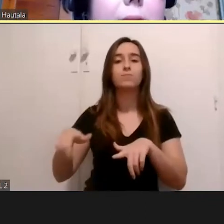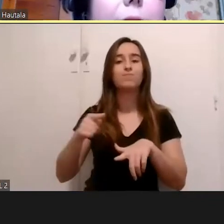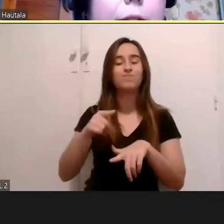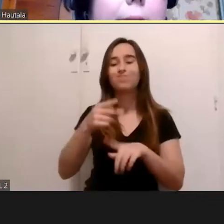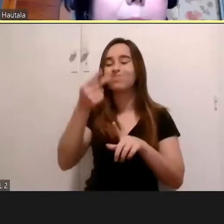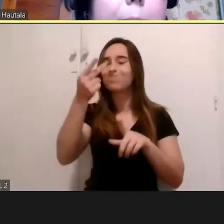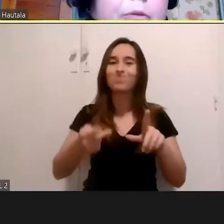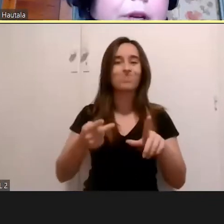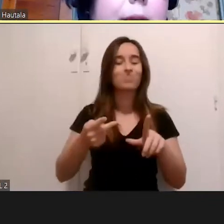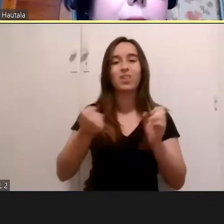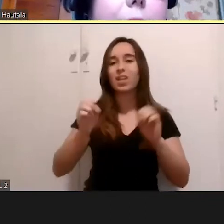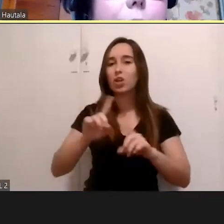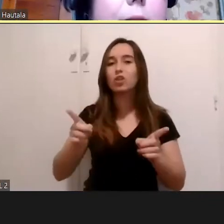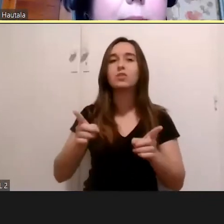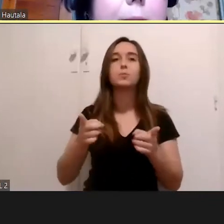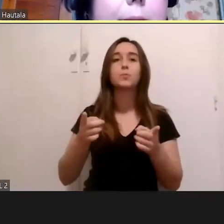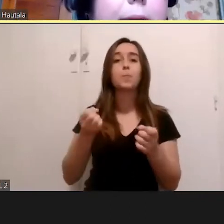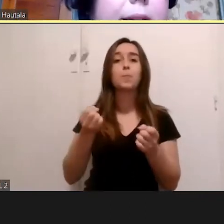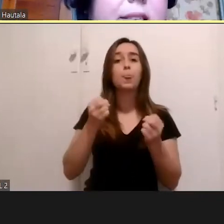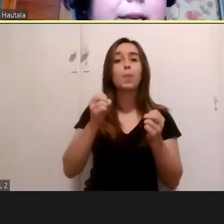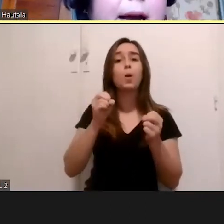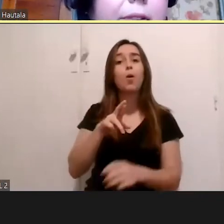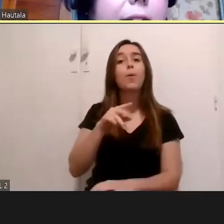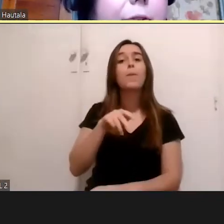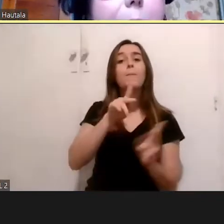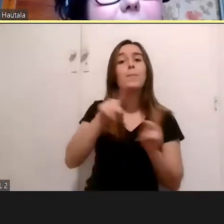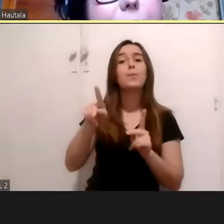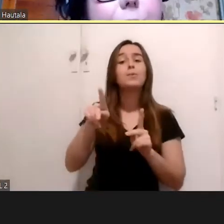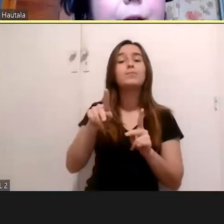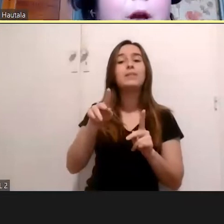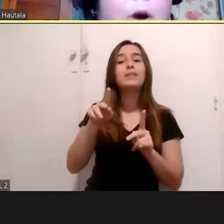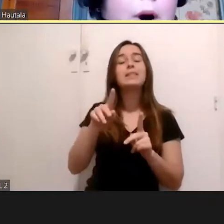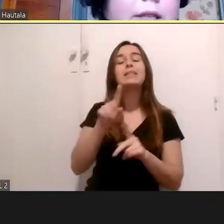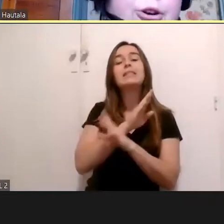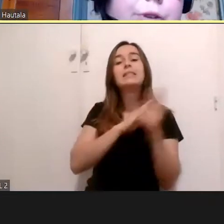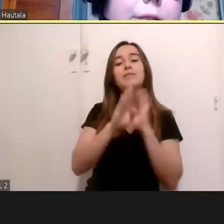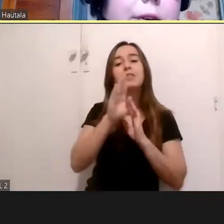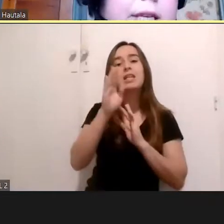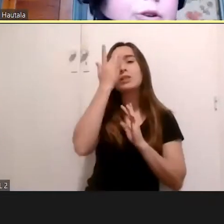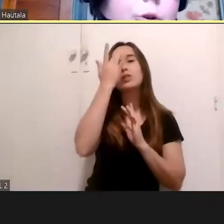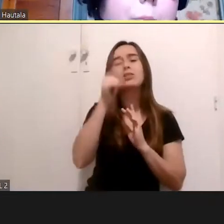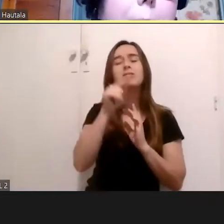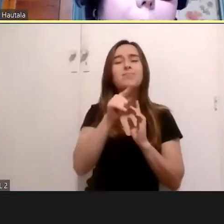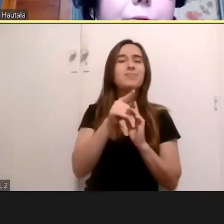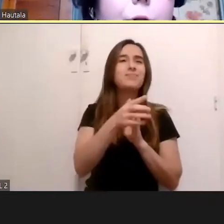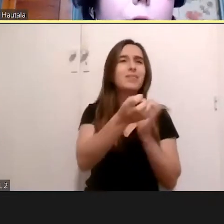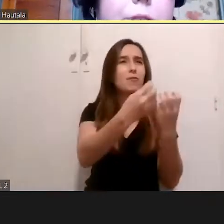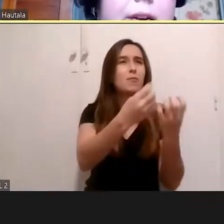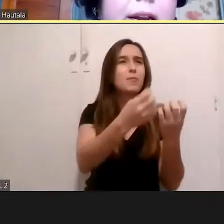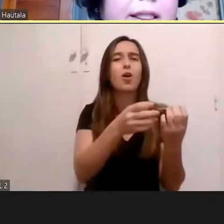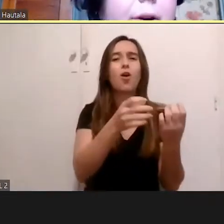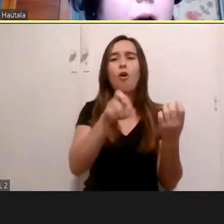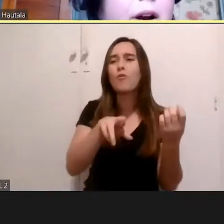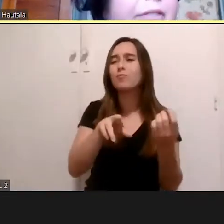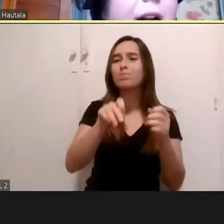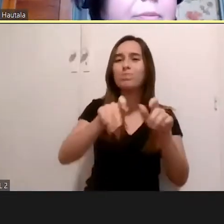discovered that people with intellectual disability doesn't have an information what services or platforms there